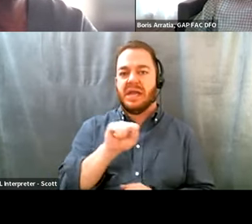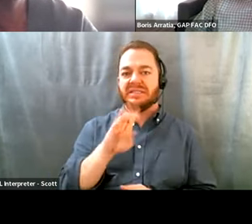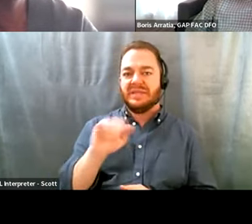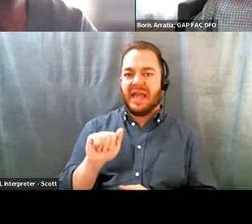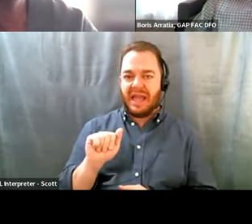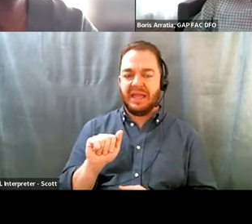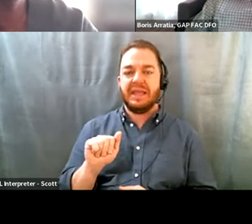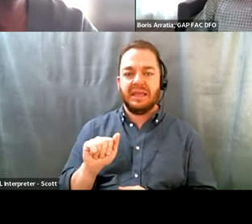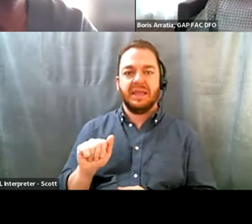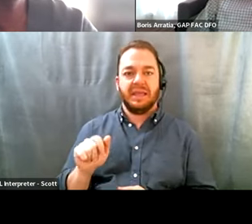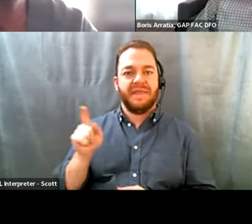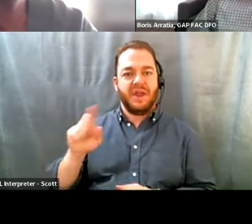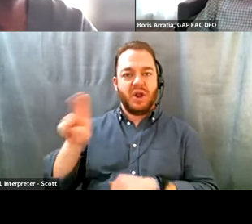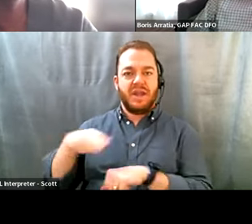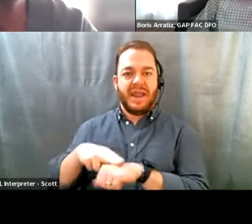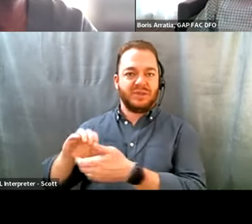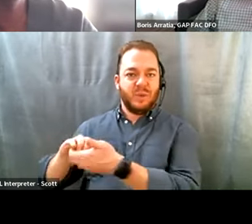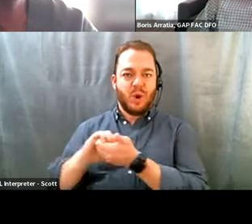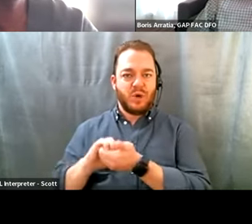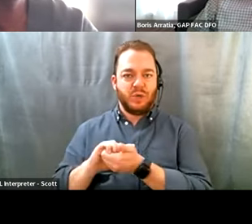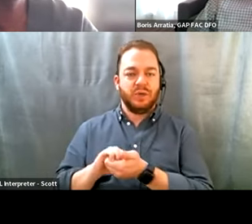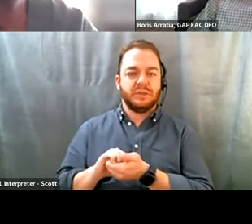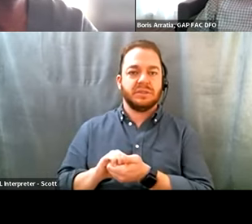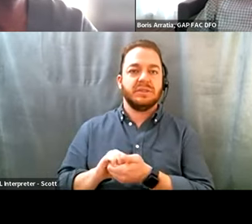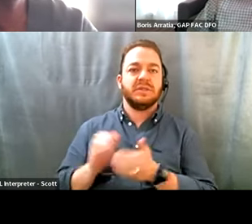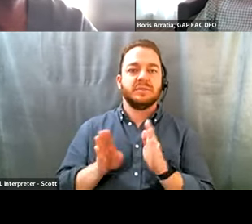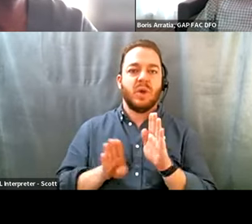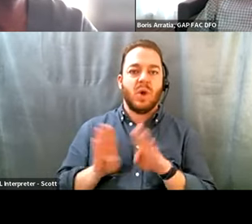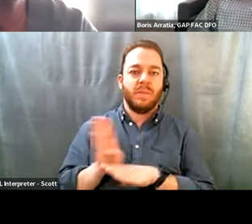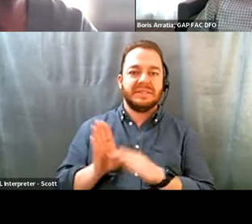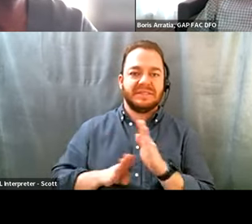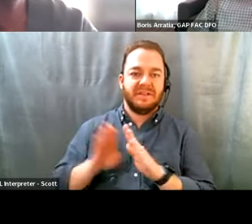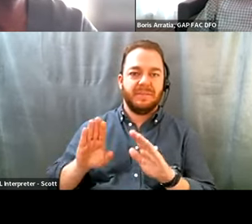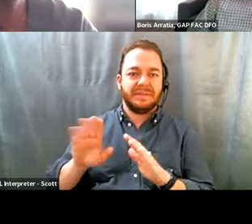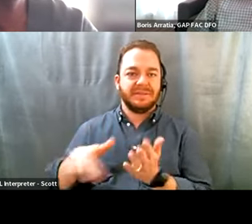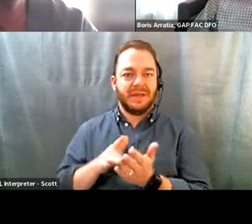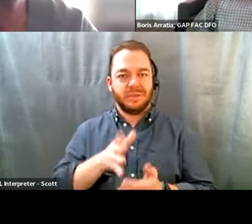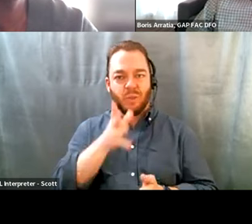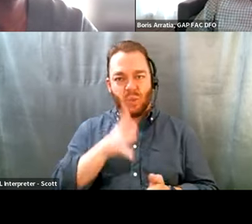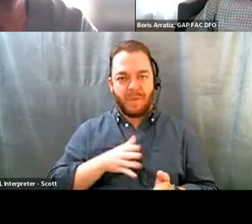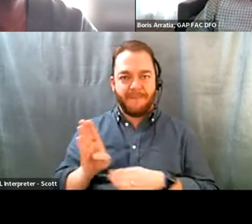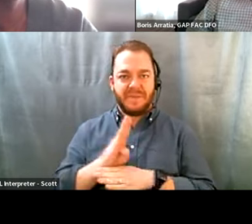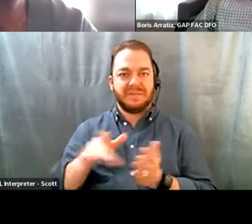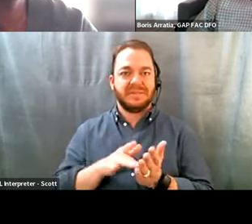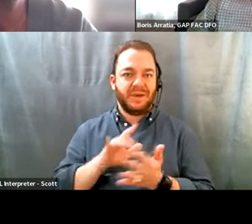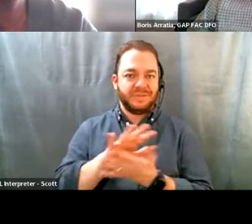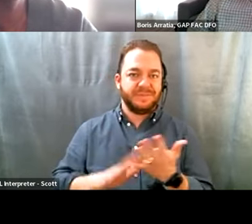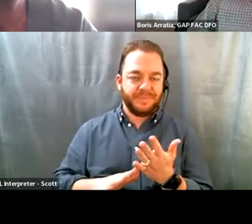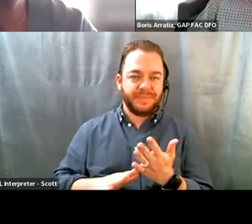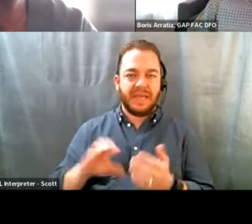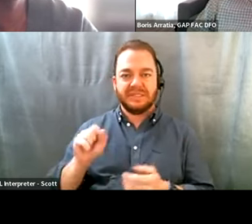through their national partners, whether it's small business development centers, women's business centers, and so forth, and even things like the